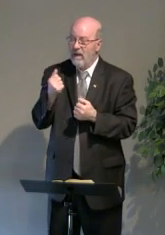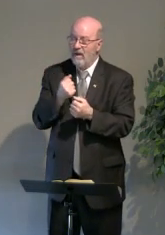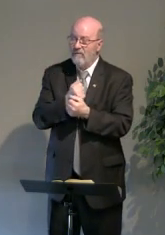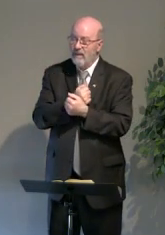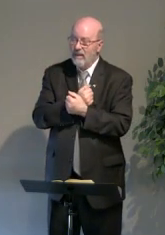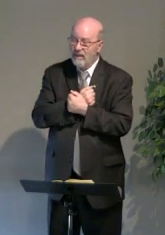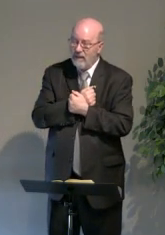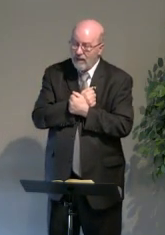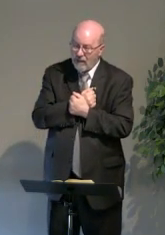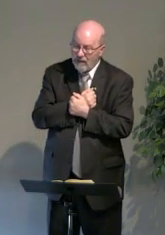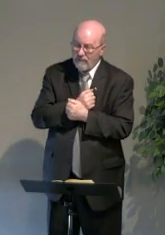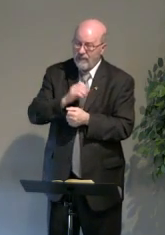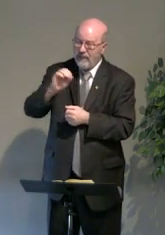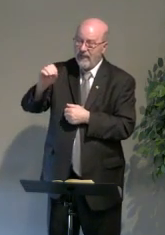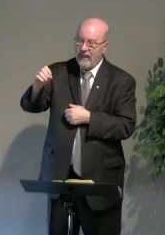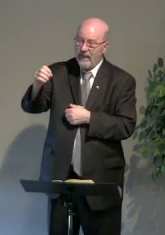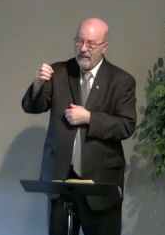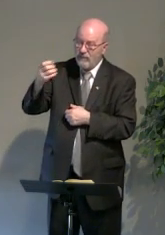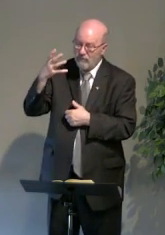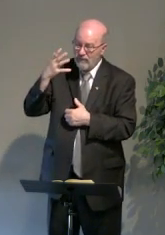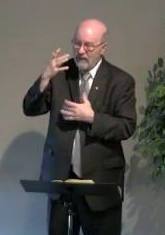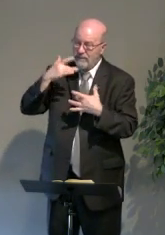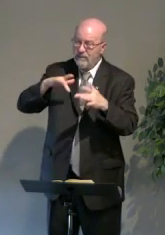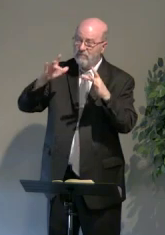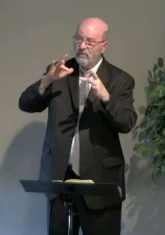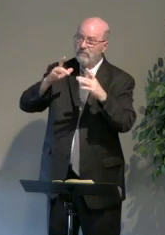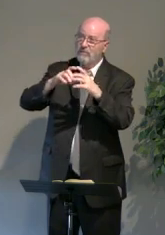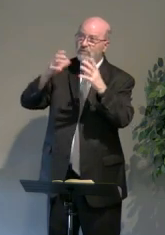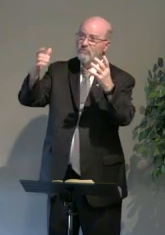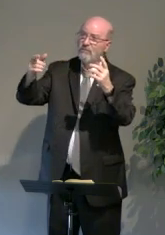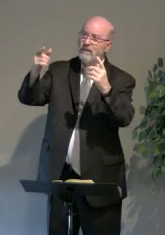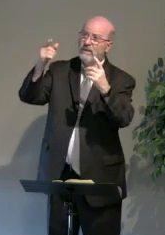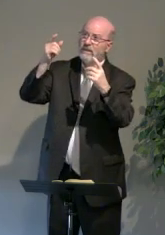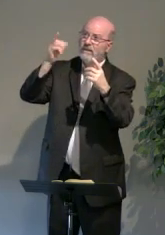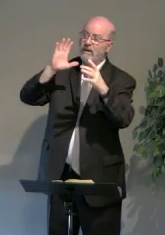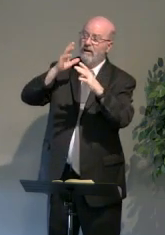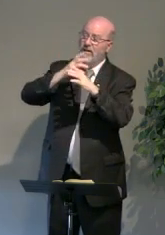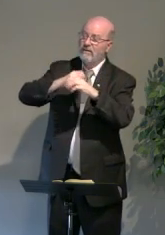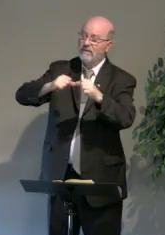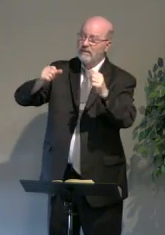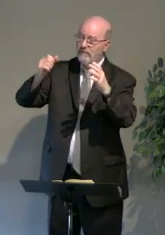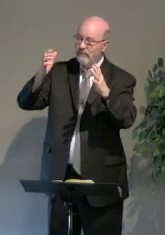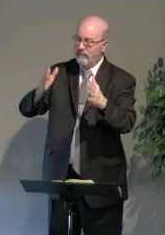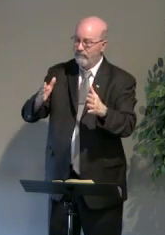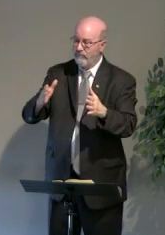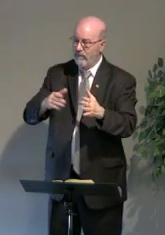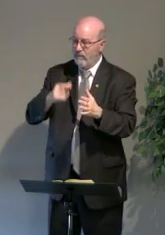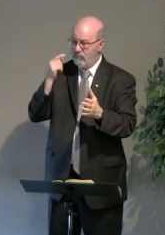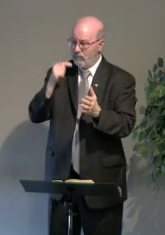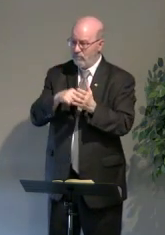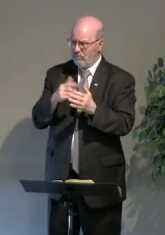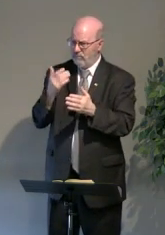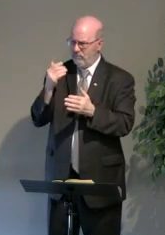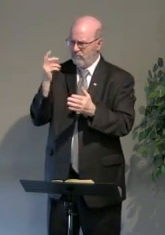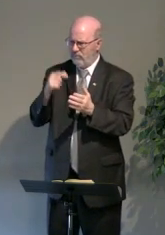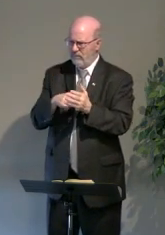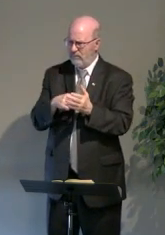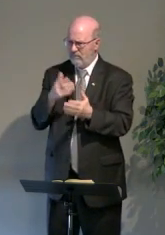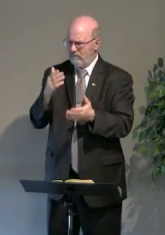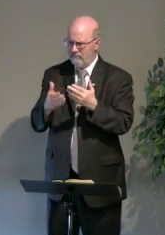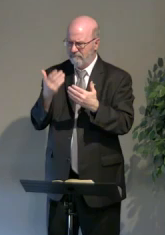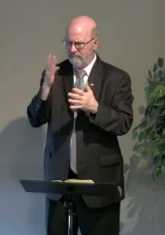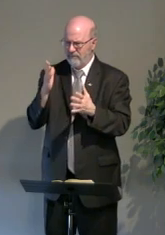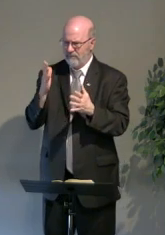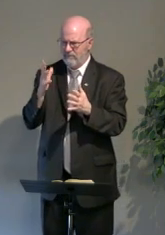love and the grace and the mercy of our great God and our Savior. Have you noticed,